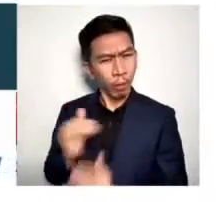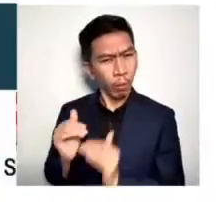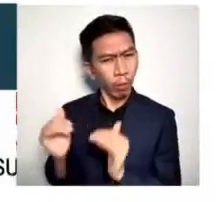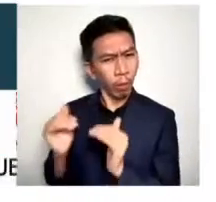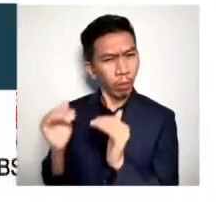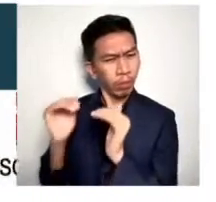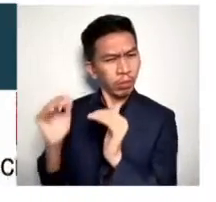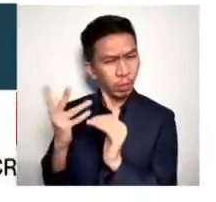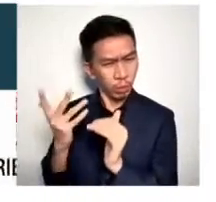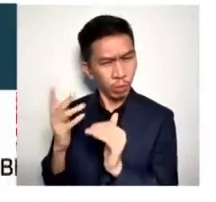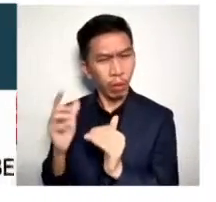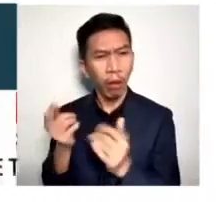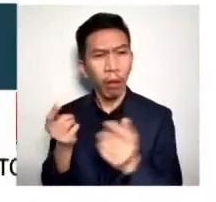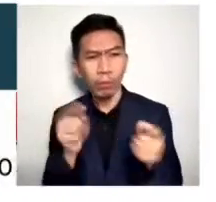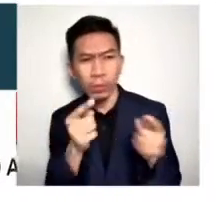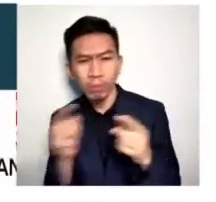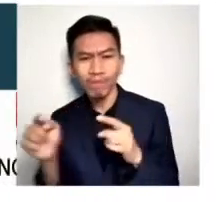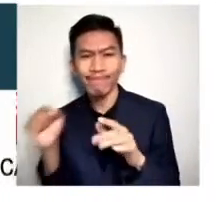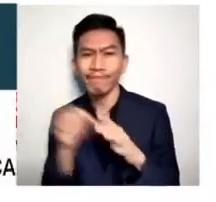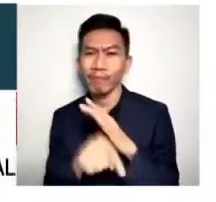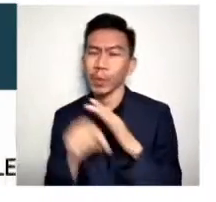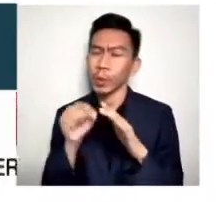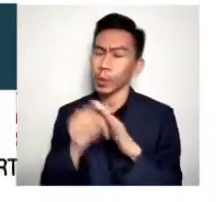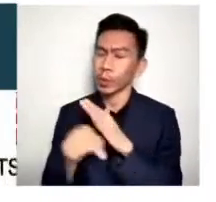have happened in recent weeks.